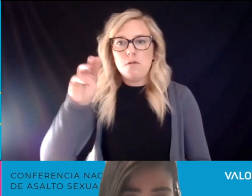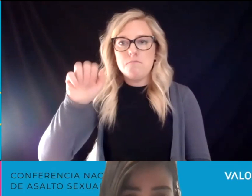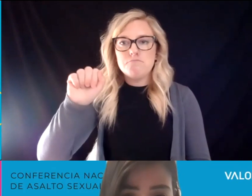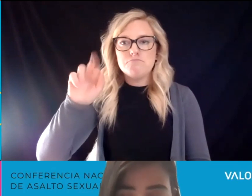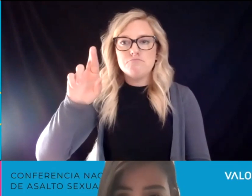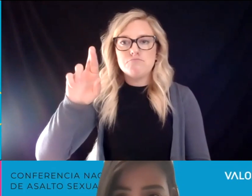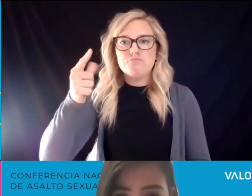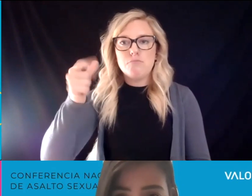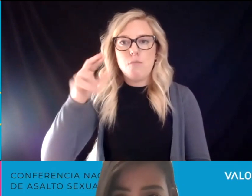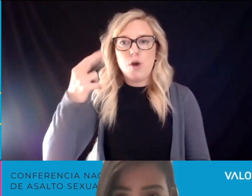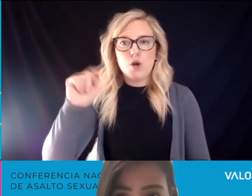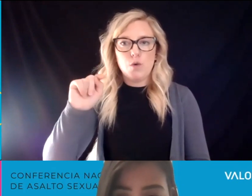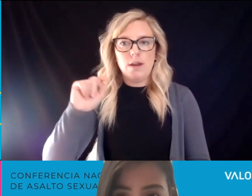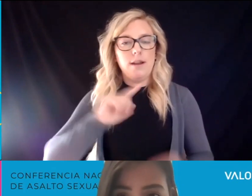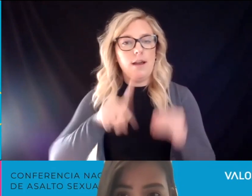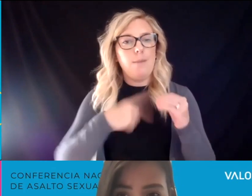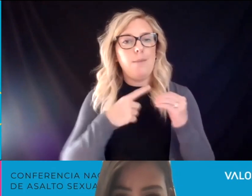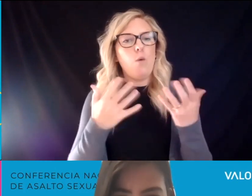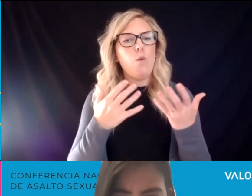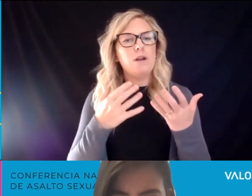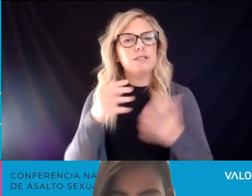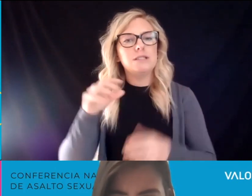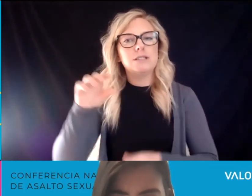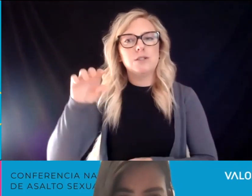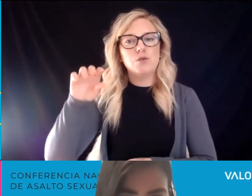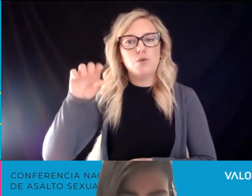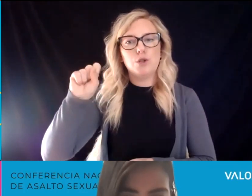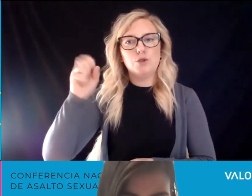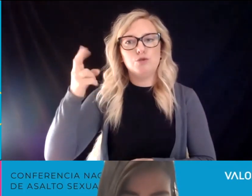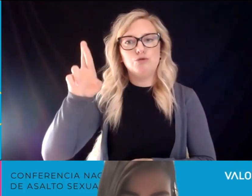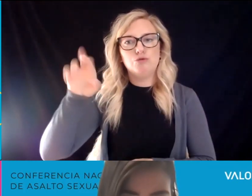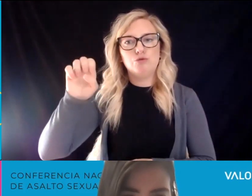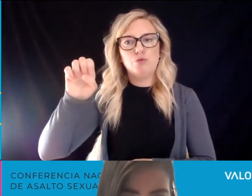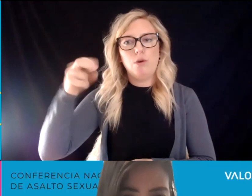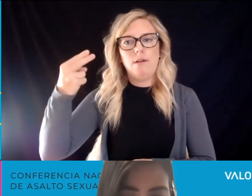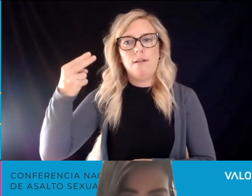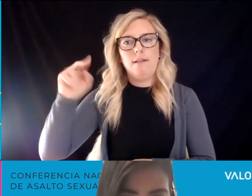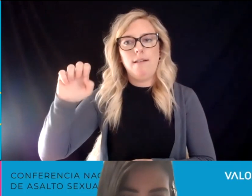offer exactly? What are the services that you offer specifically?